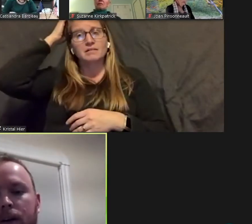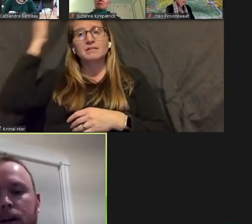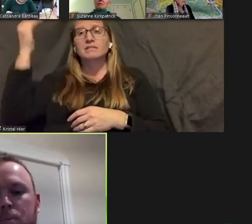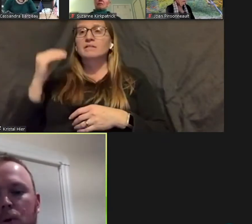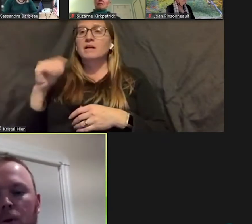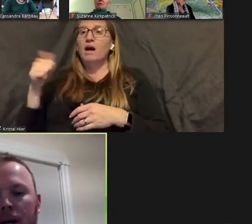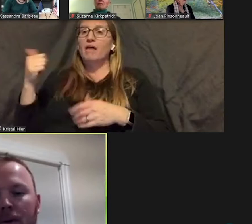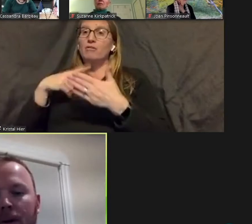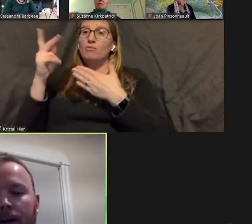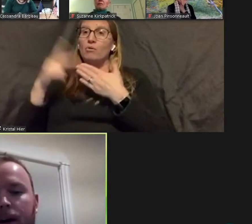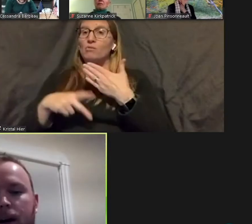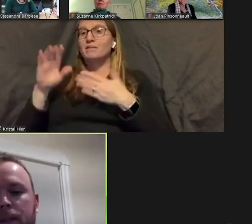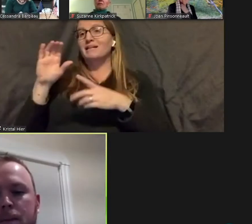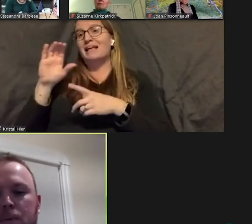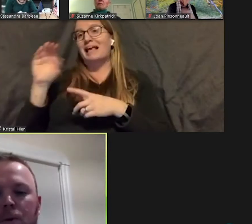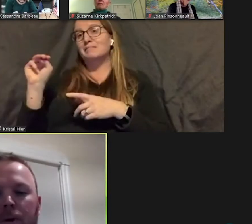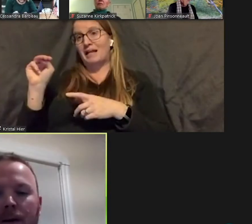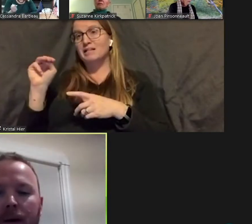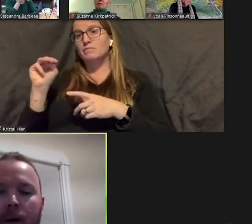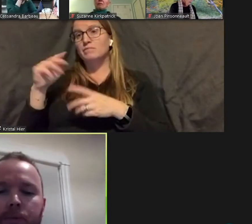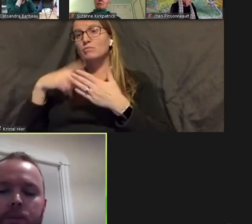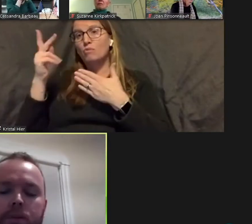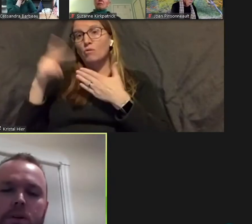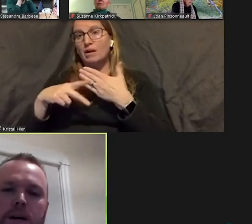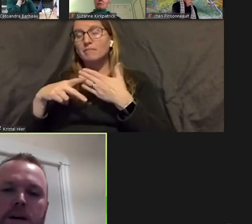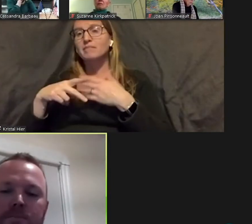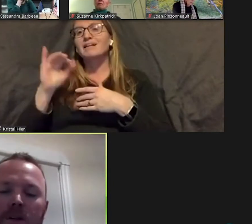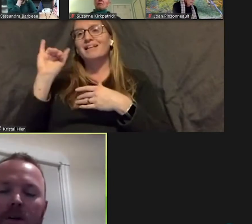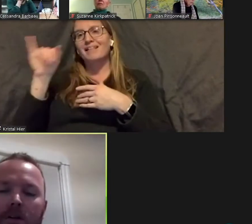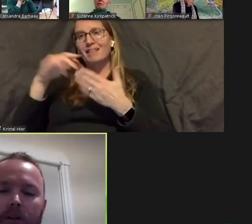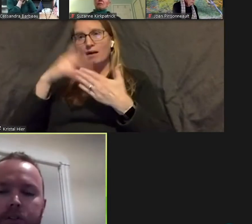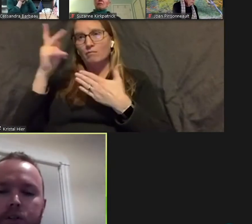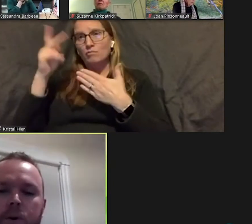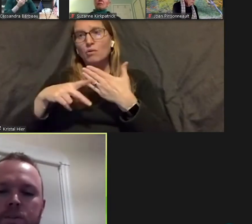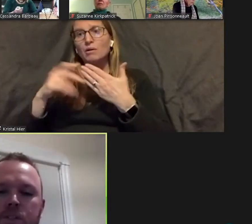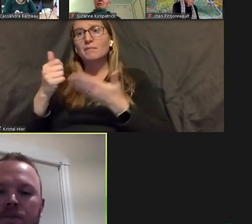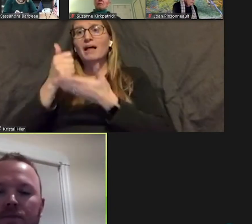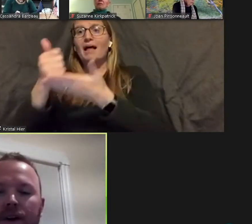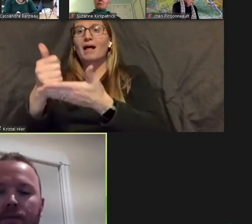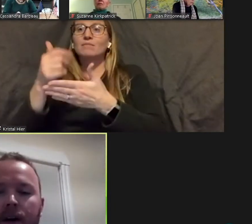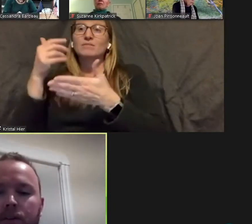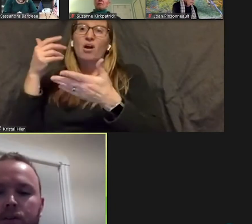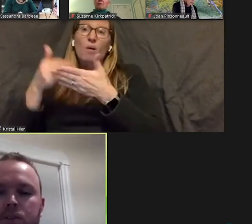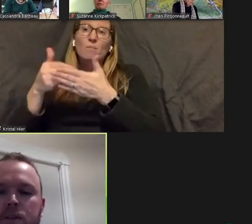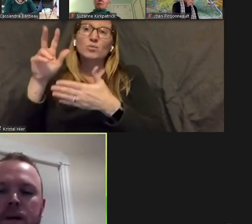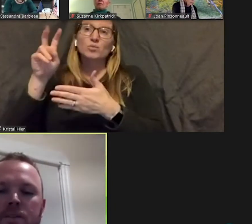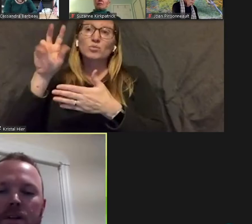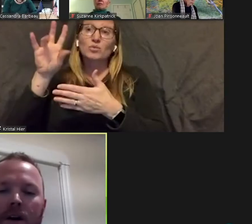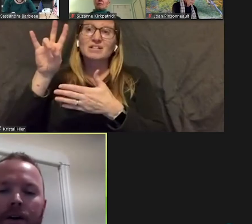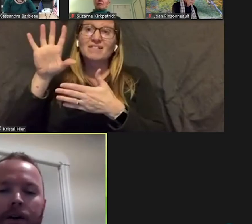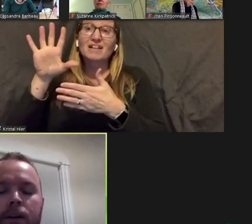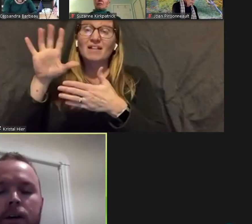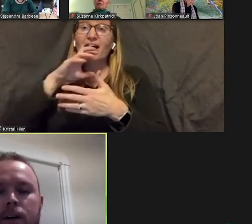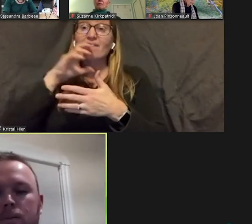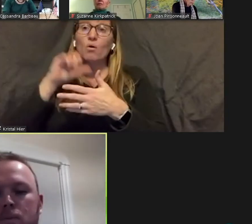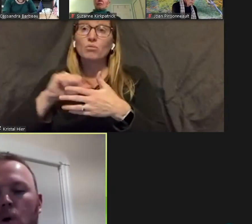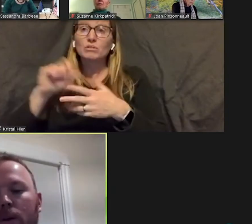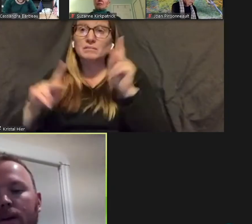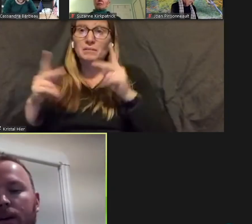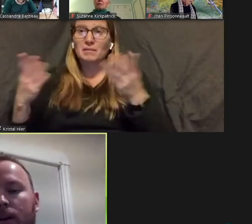management program, and that program helped nearly 275 elders in the Bennington